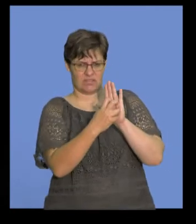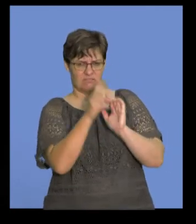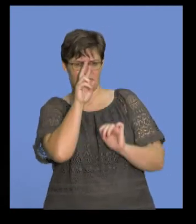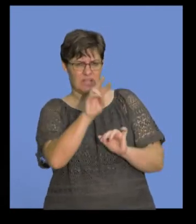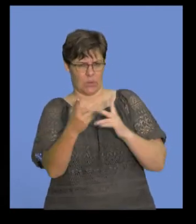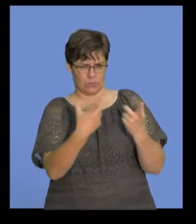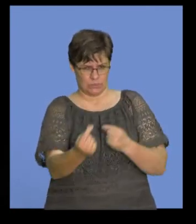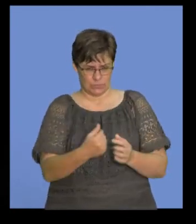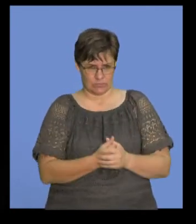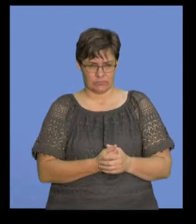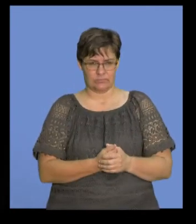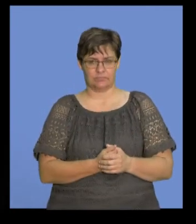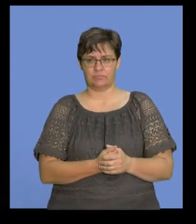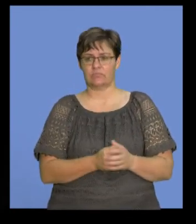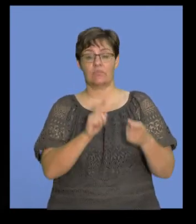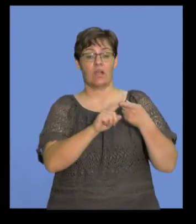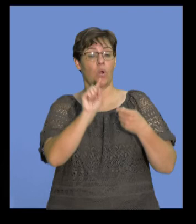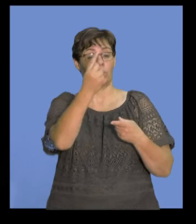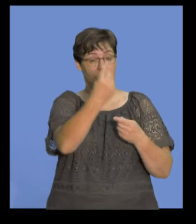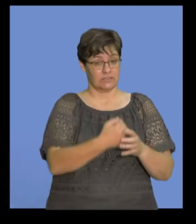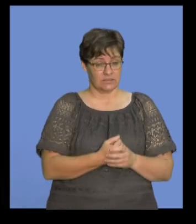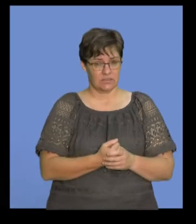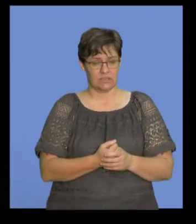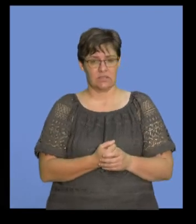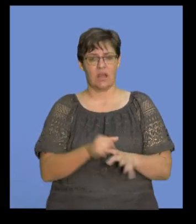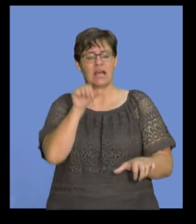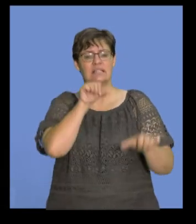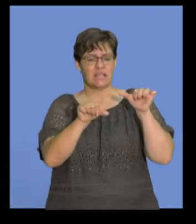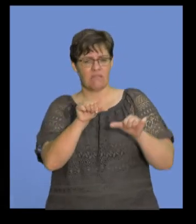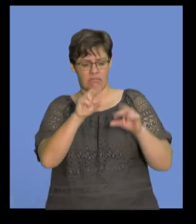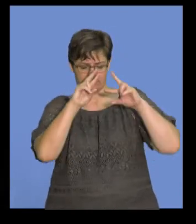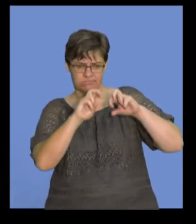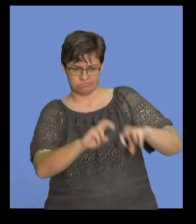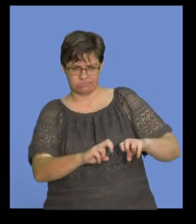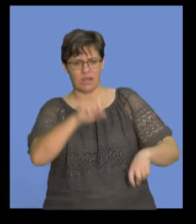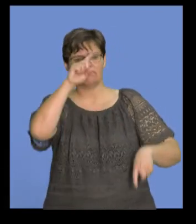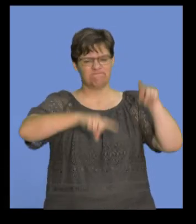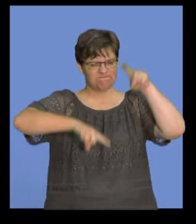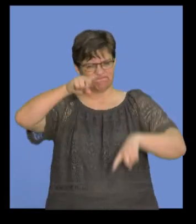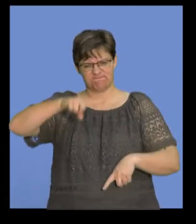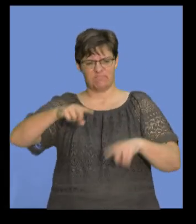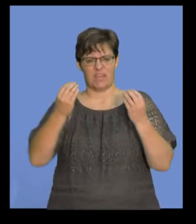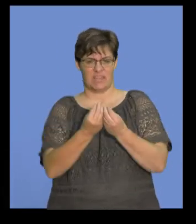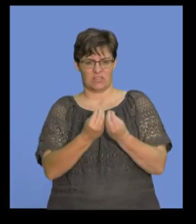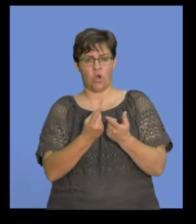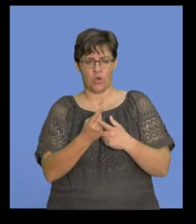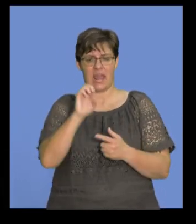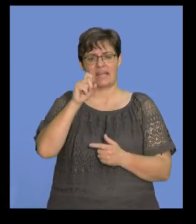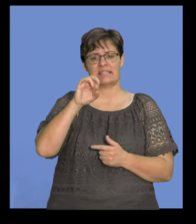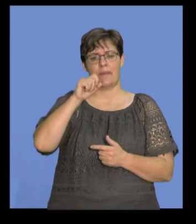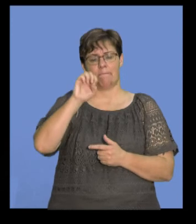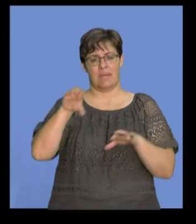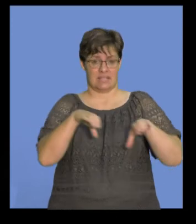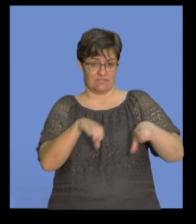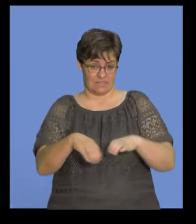graphs. So the first question, a scientist was investigating the effect of various factors on